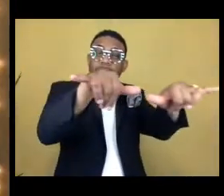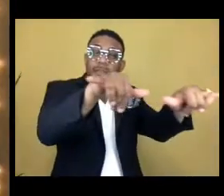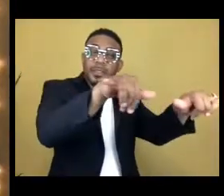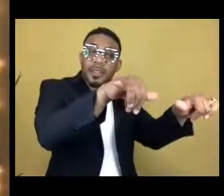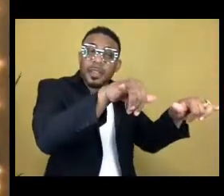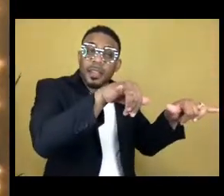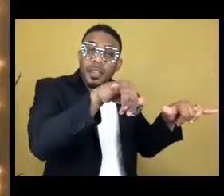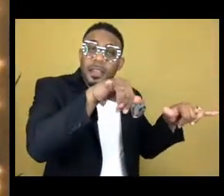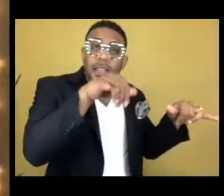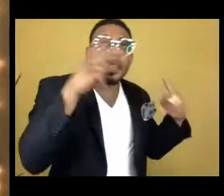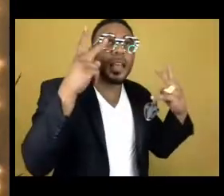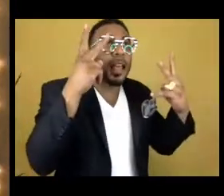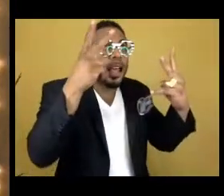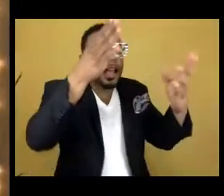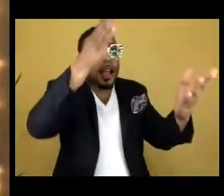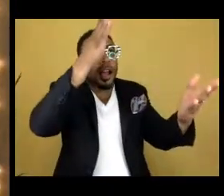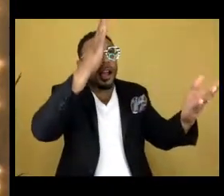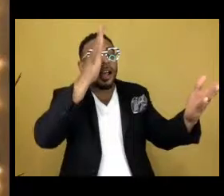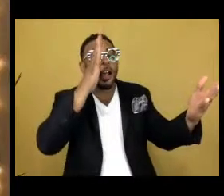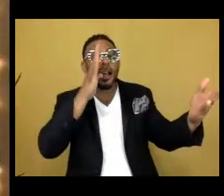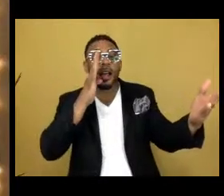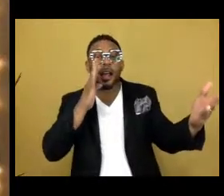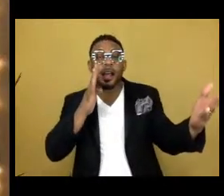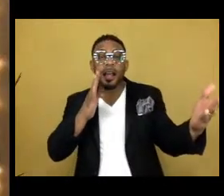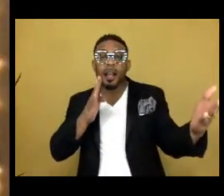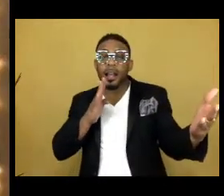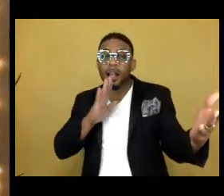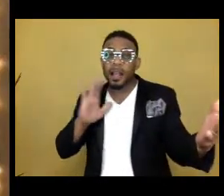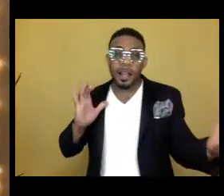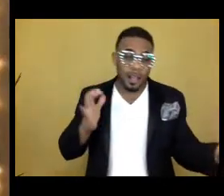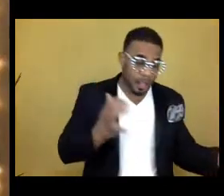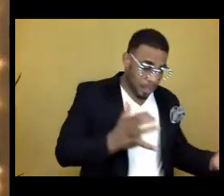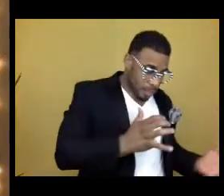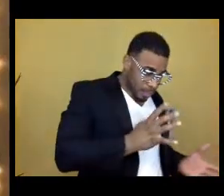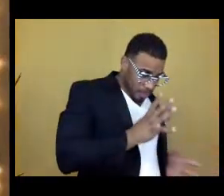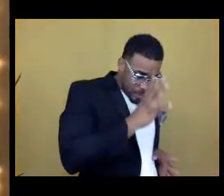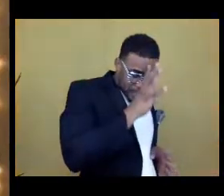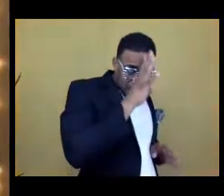I see God in our